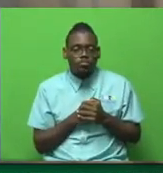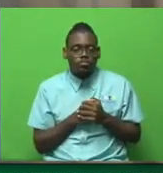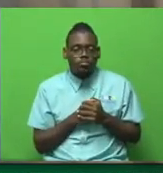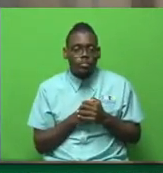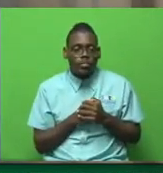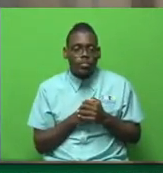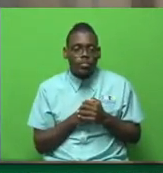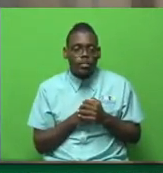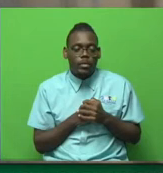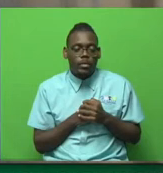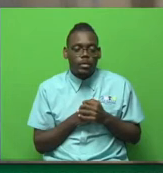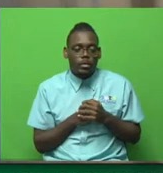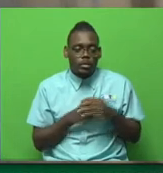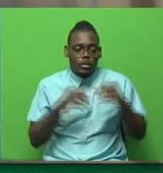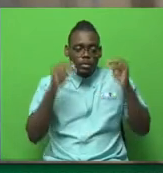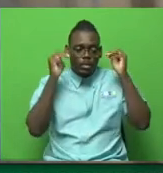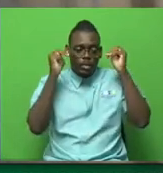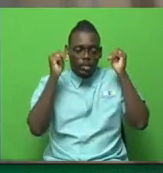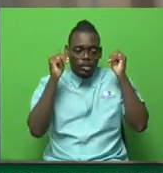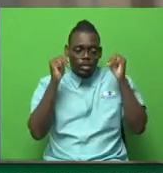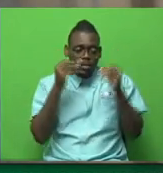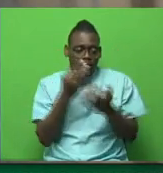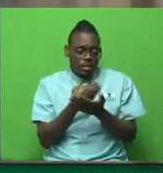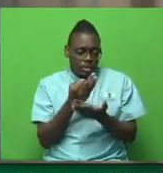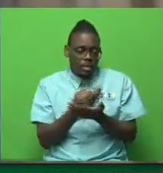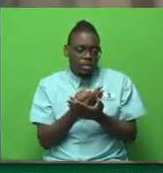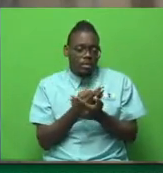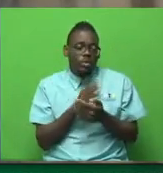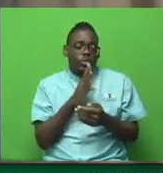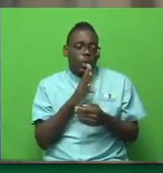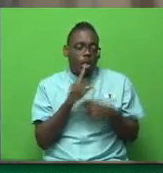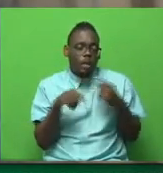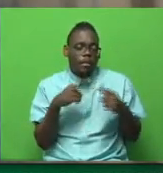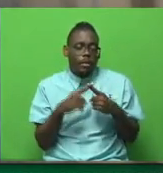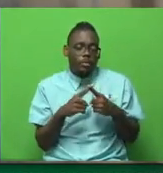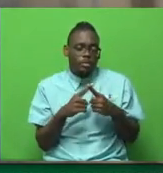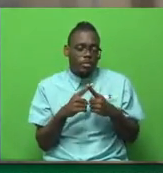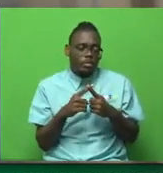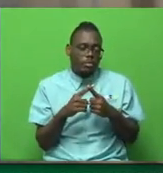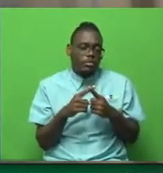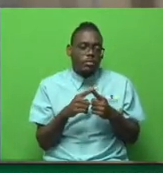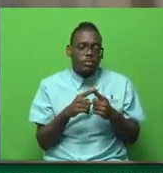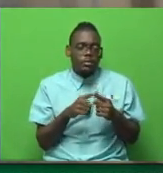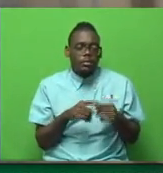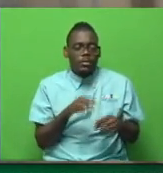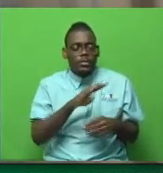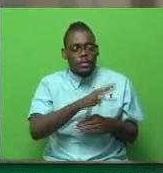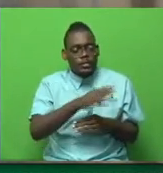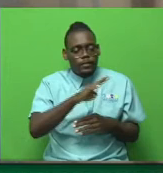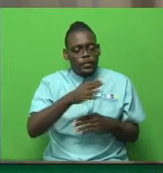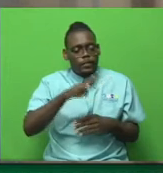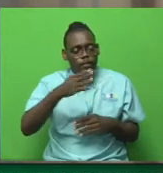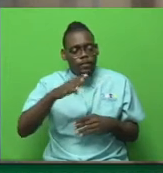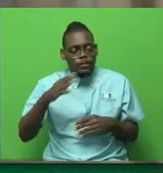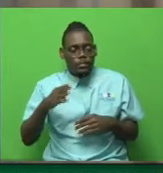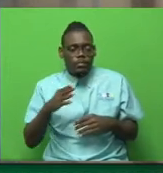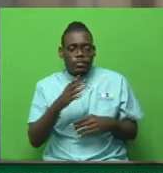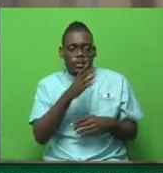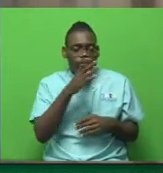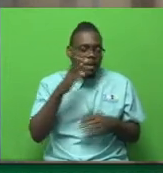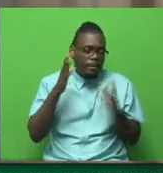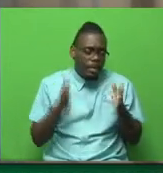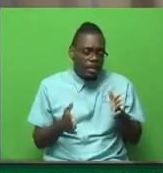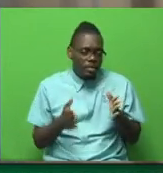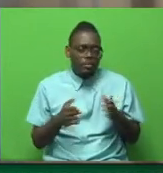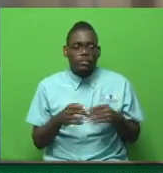has talked about diversification he's talked about targeting specific Industries for development they spoke about agriculture as a growth